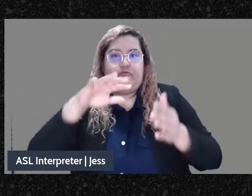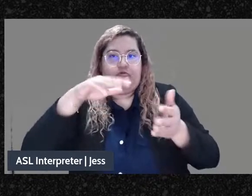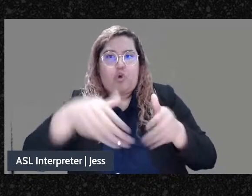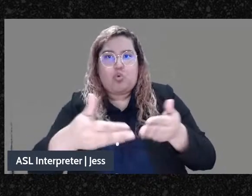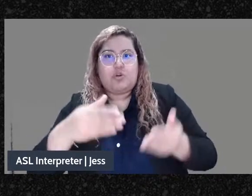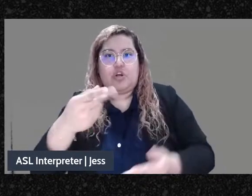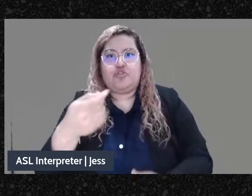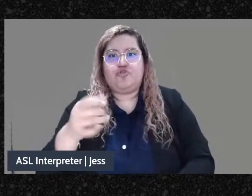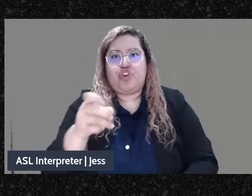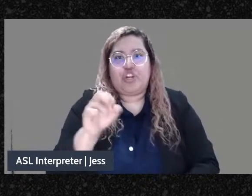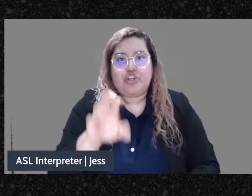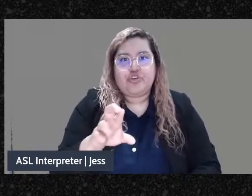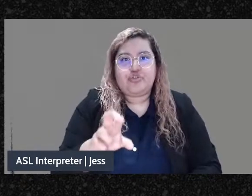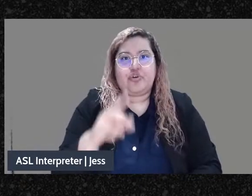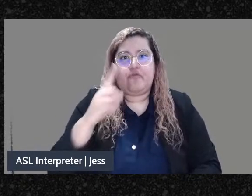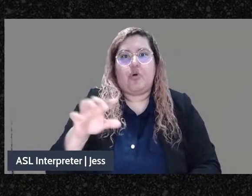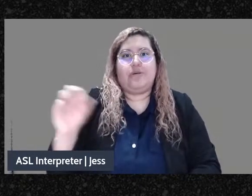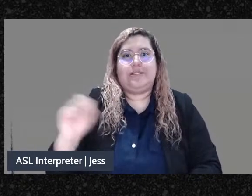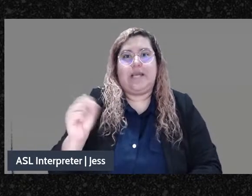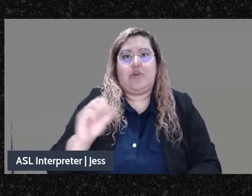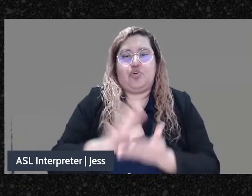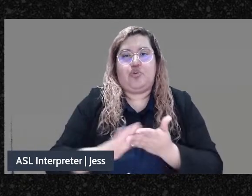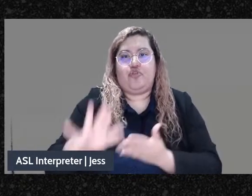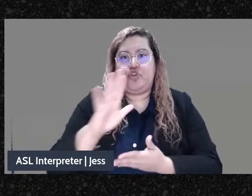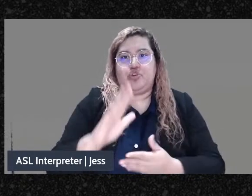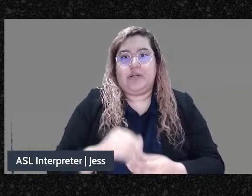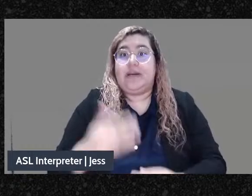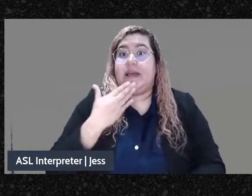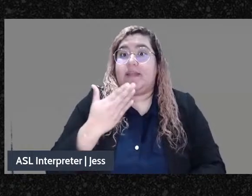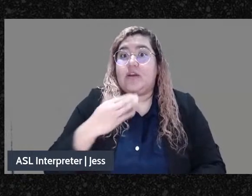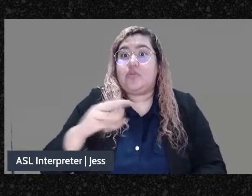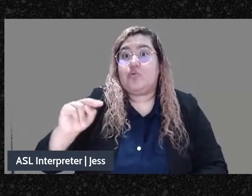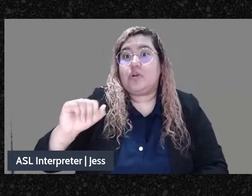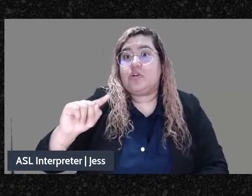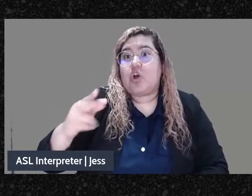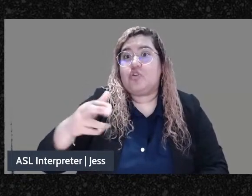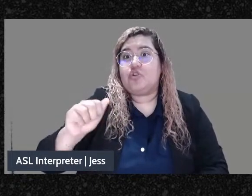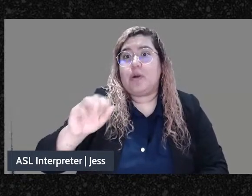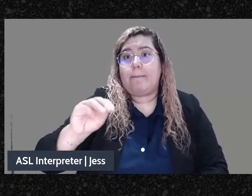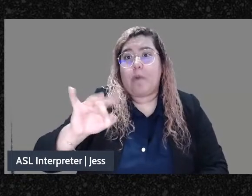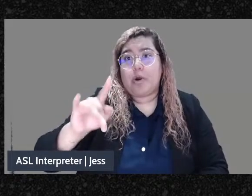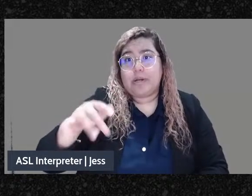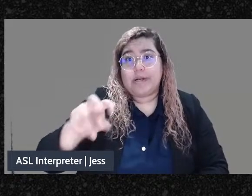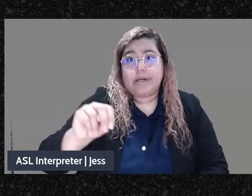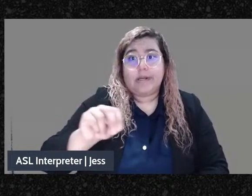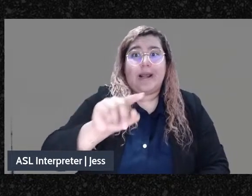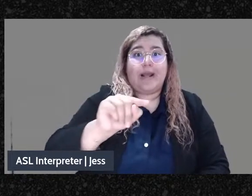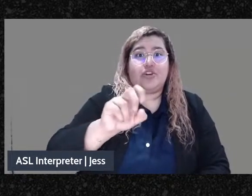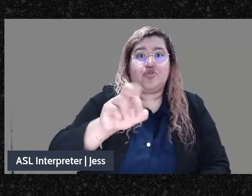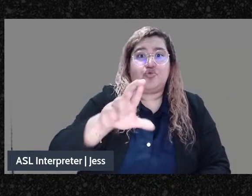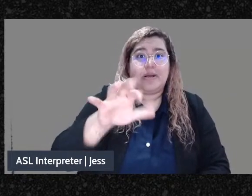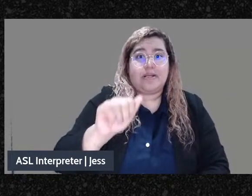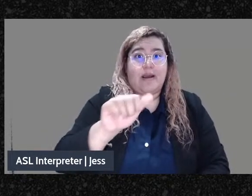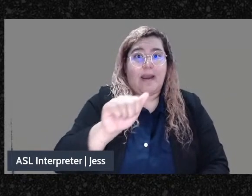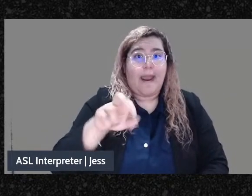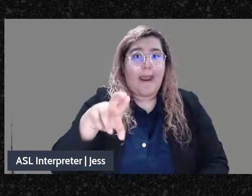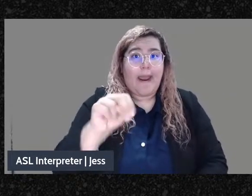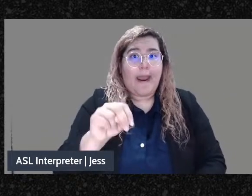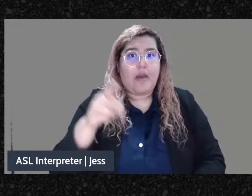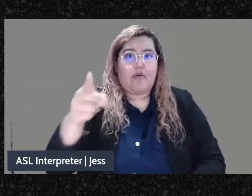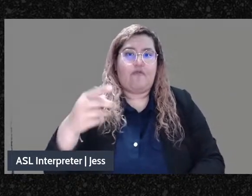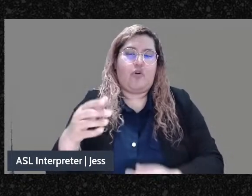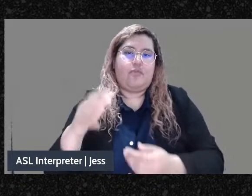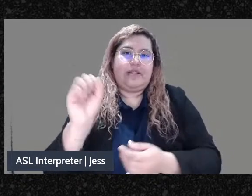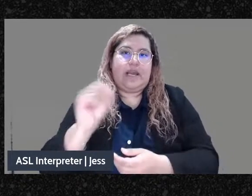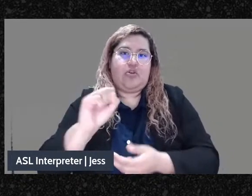Ehrenfeit at Seattle University. I also want to thank my coworkers at BCRW for all of their work, including